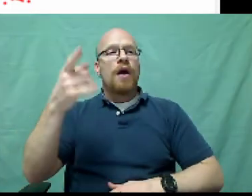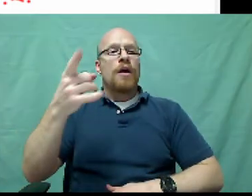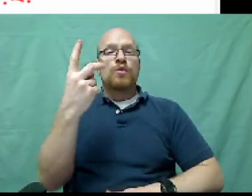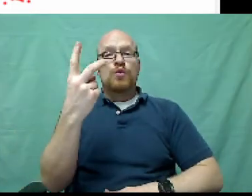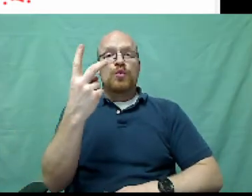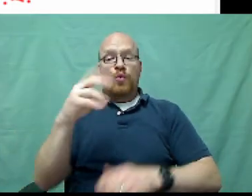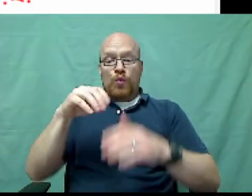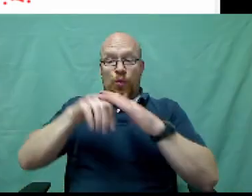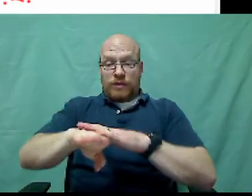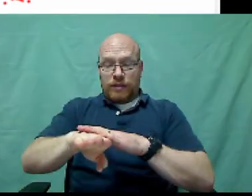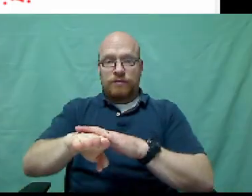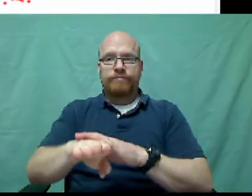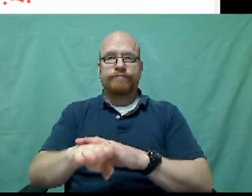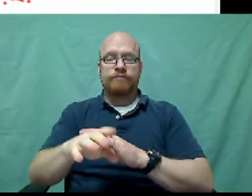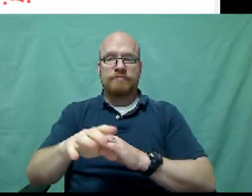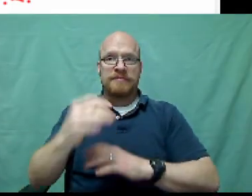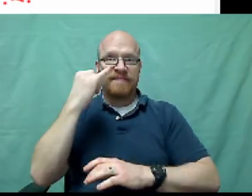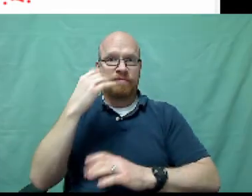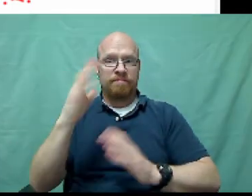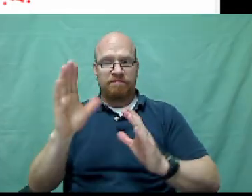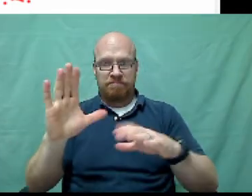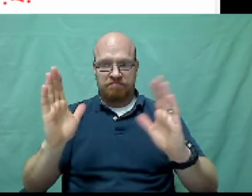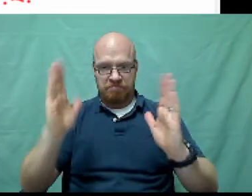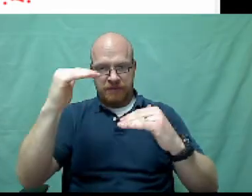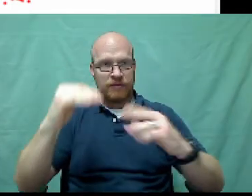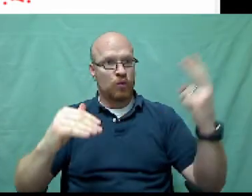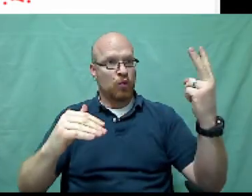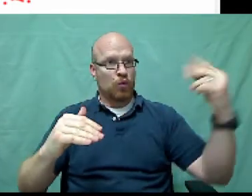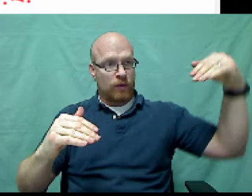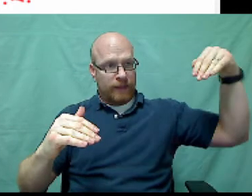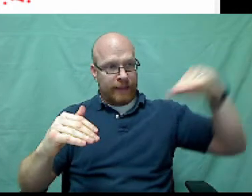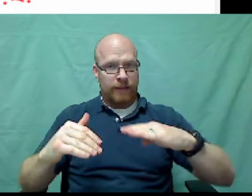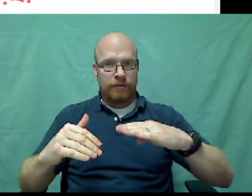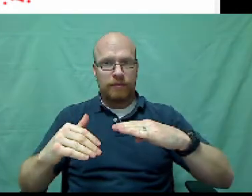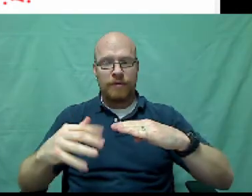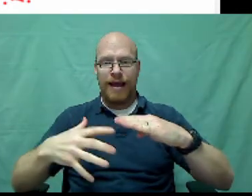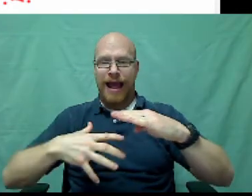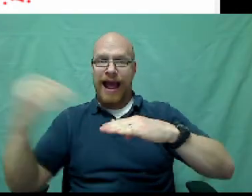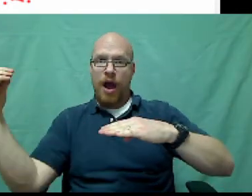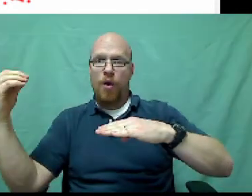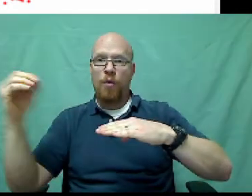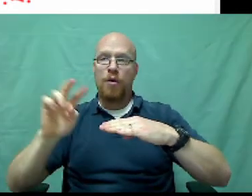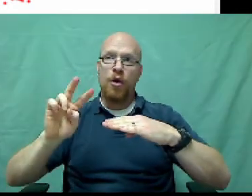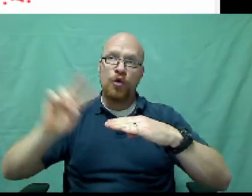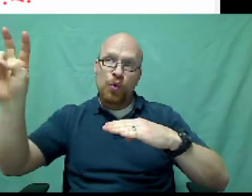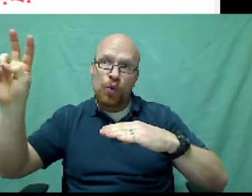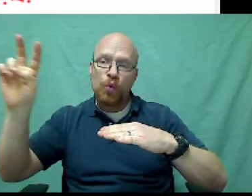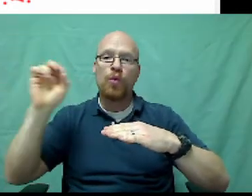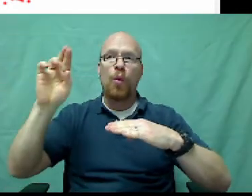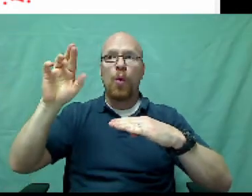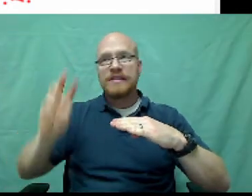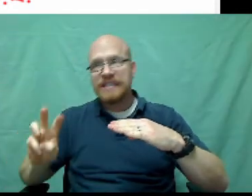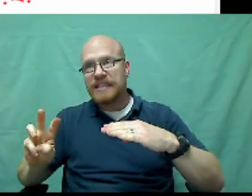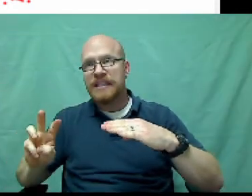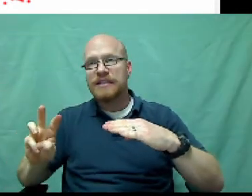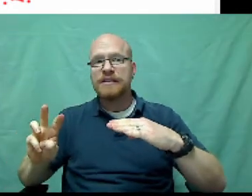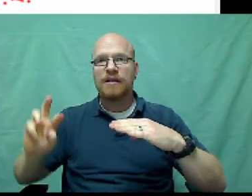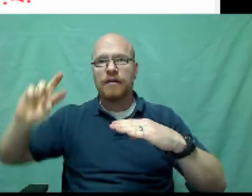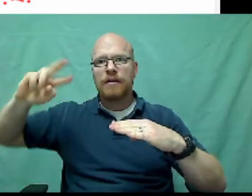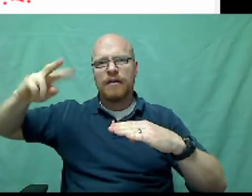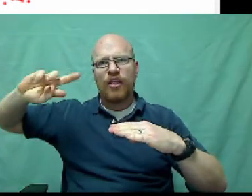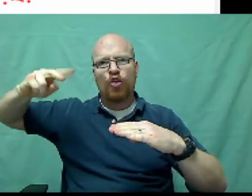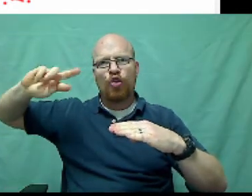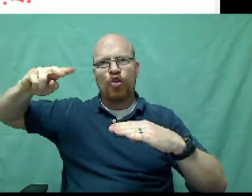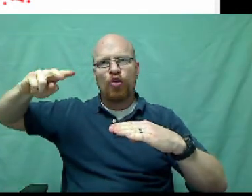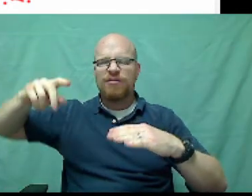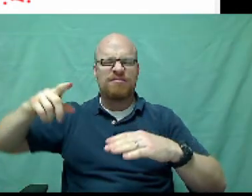as I wrote, it's not okay. If you have one input and it comes in the function box and you get a 2